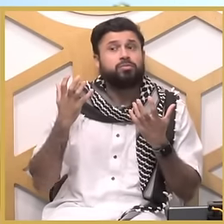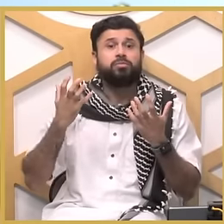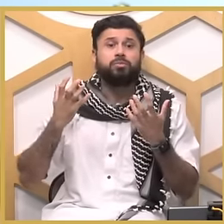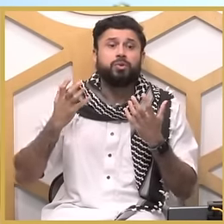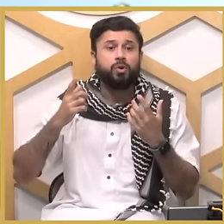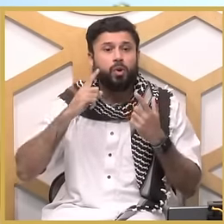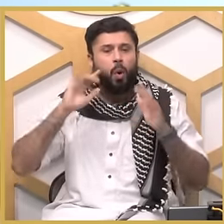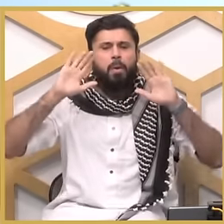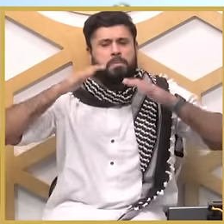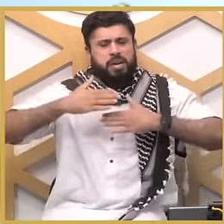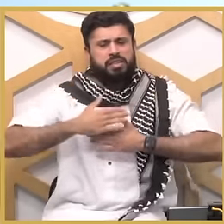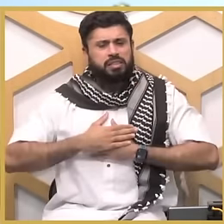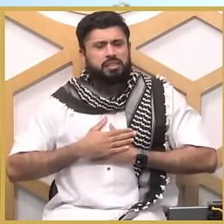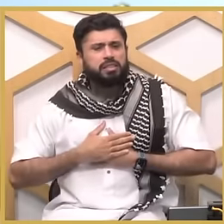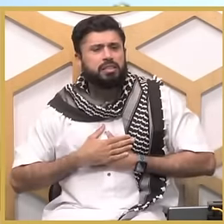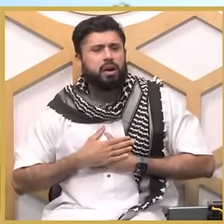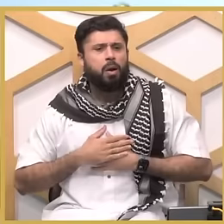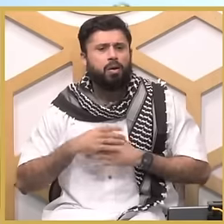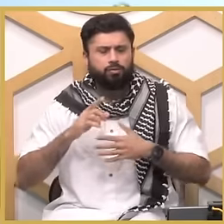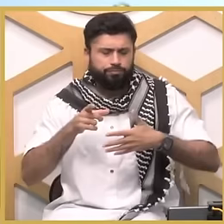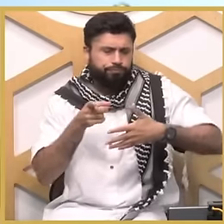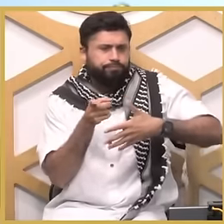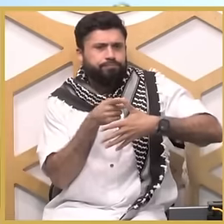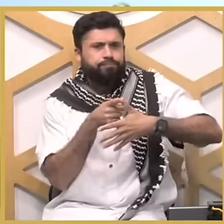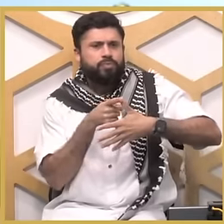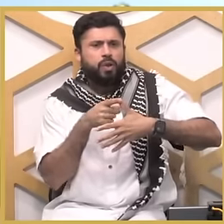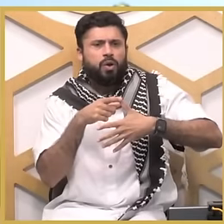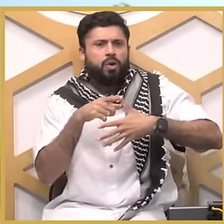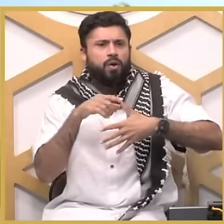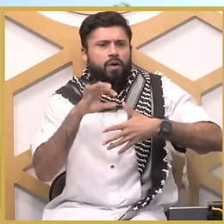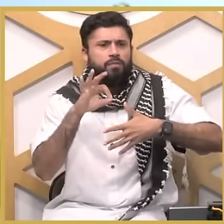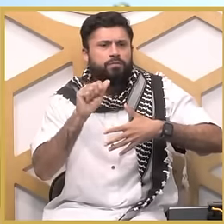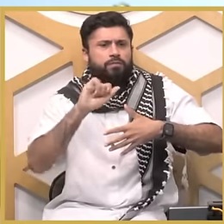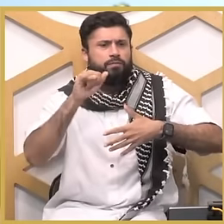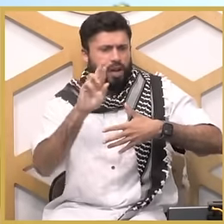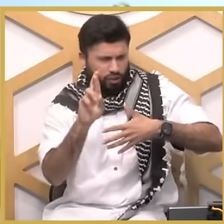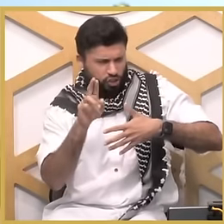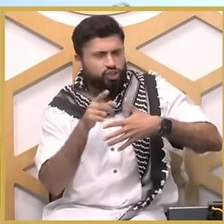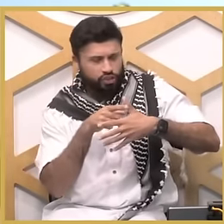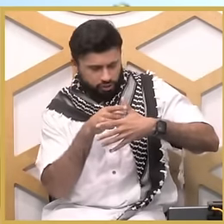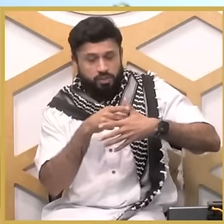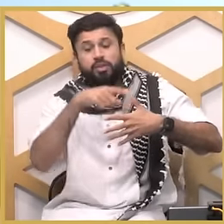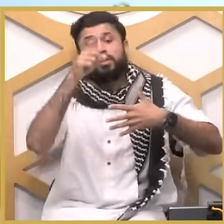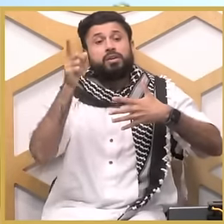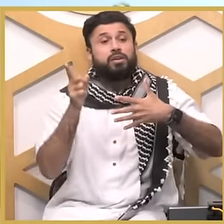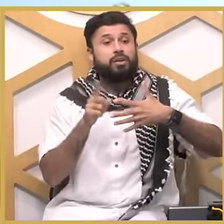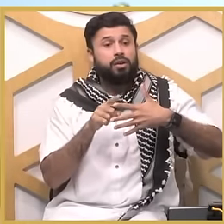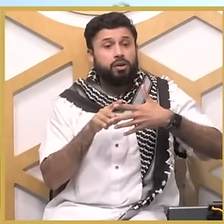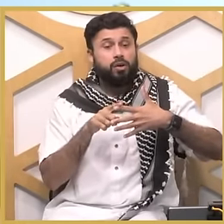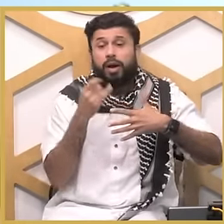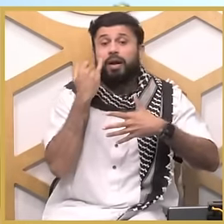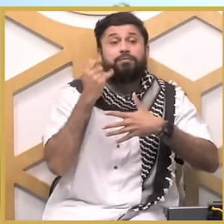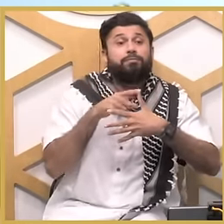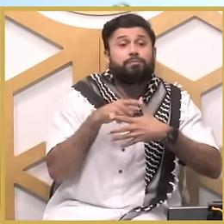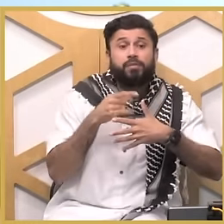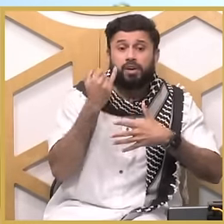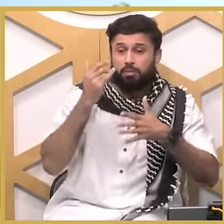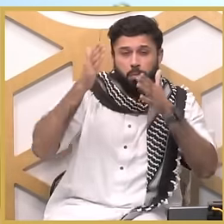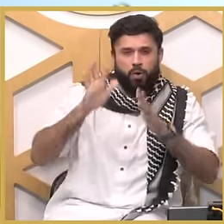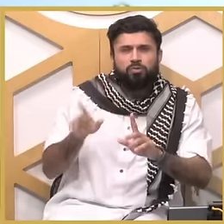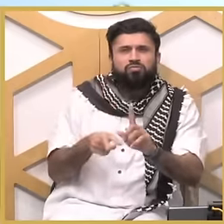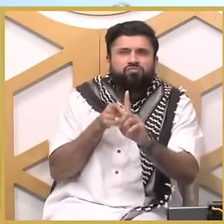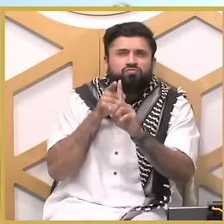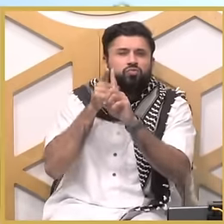Fajr, if they're aiming to pray Fajr in the masjid every single day, they miss Fajr once in the